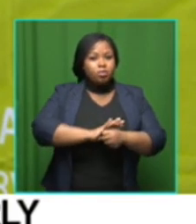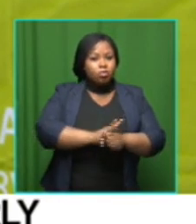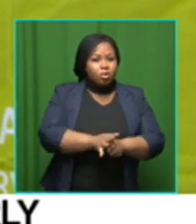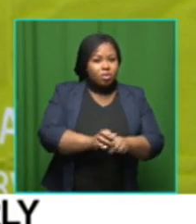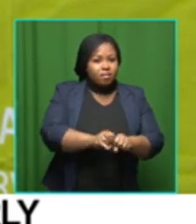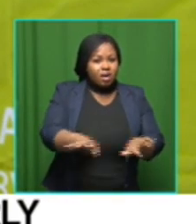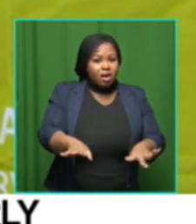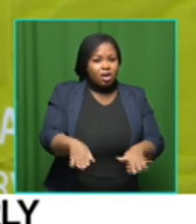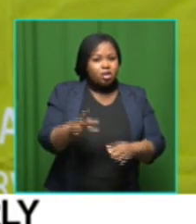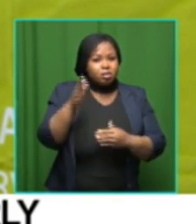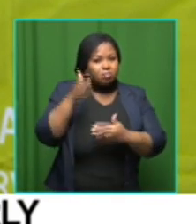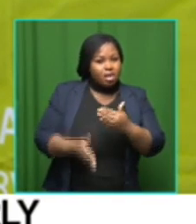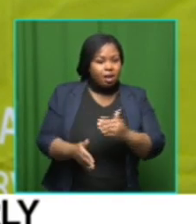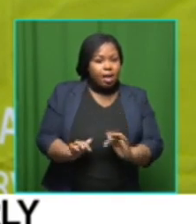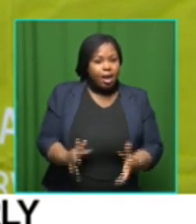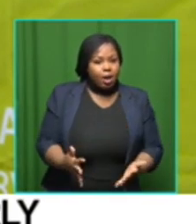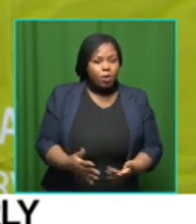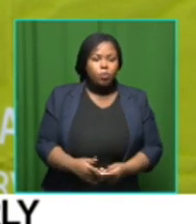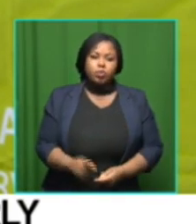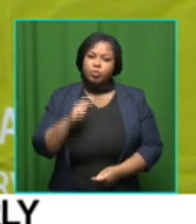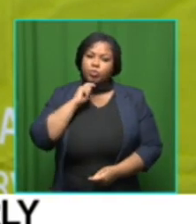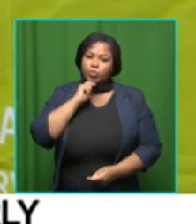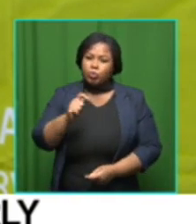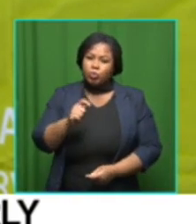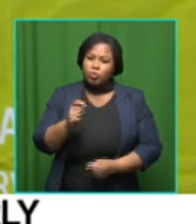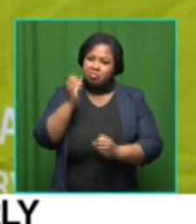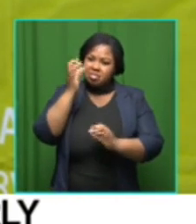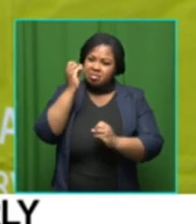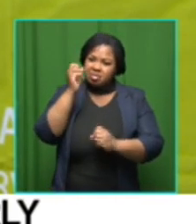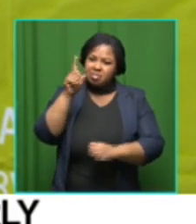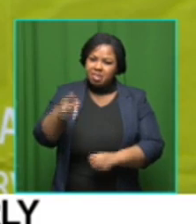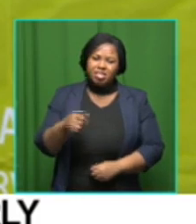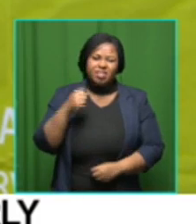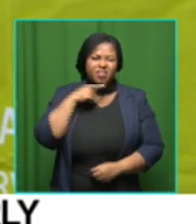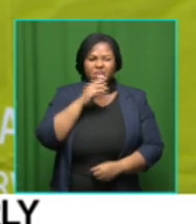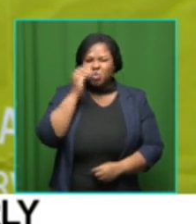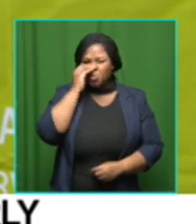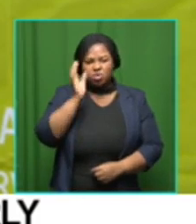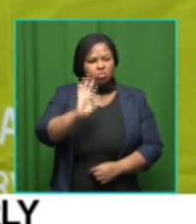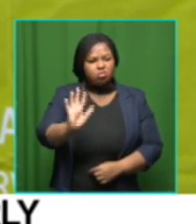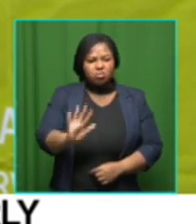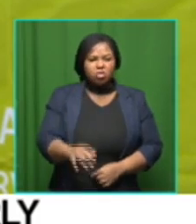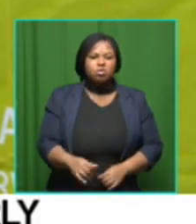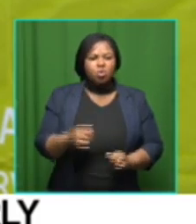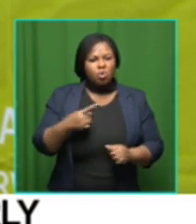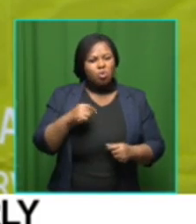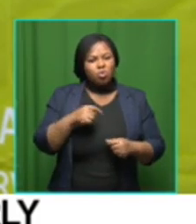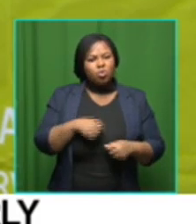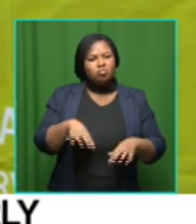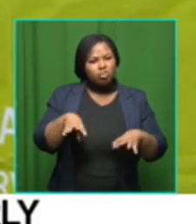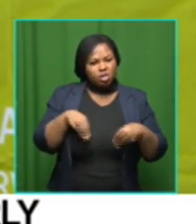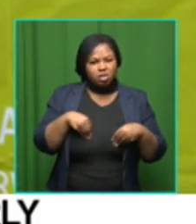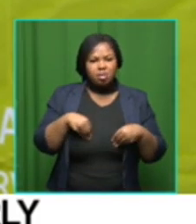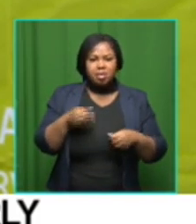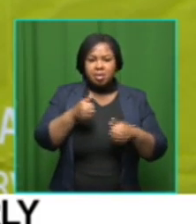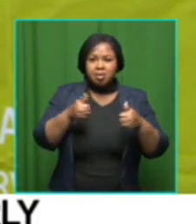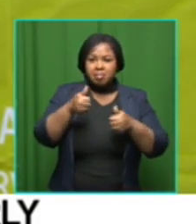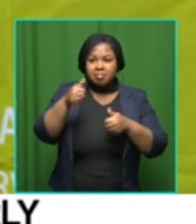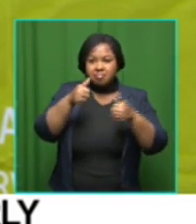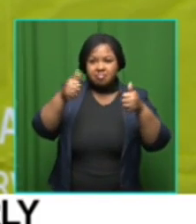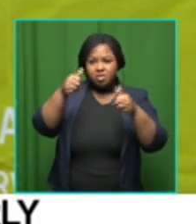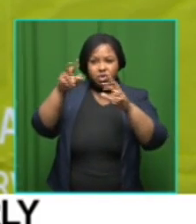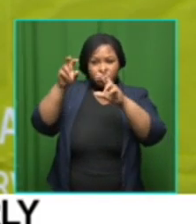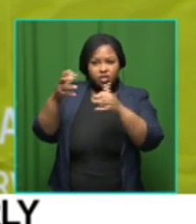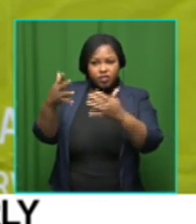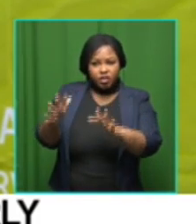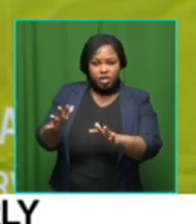news. And therefore it's important to say we'll be led by those who understand, who have researched it, who will tell us this is the way we go and we